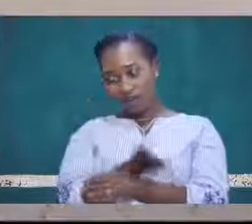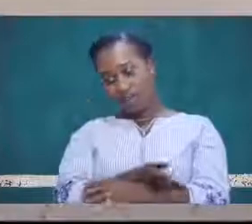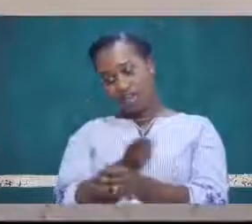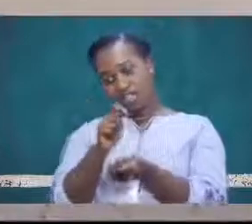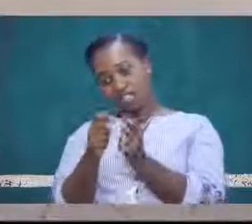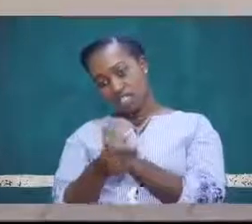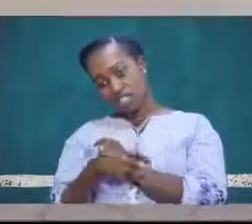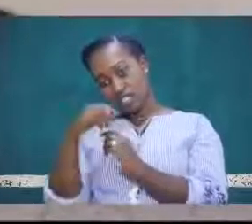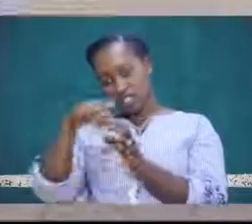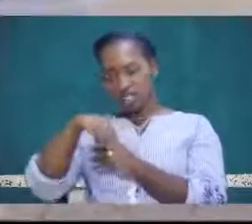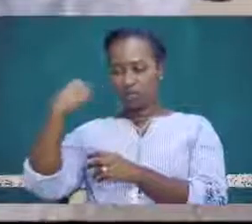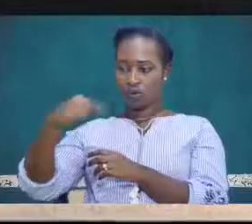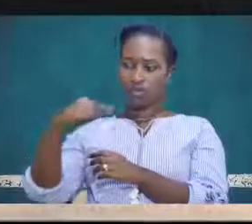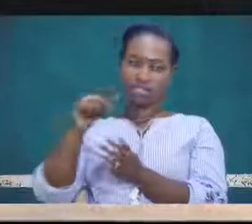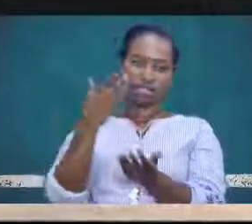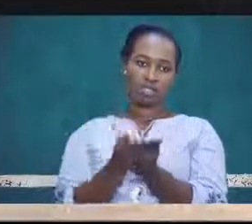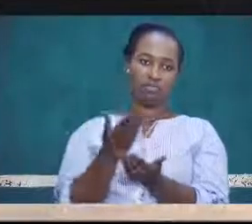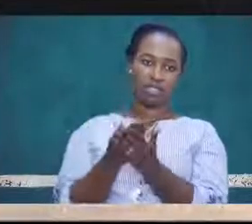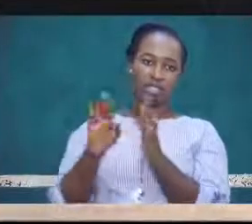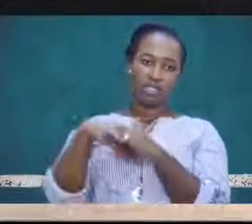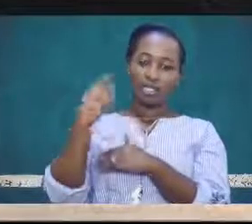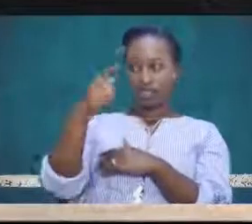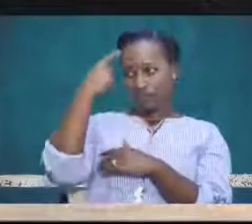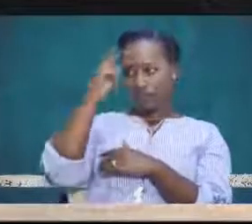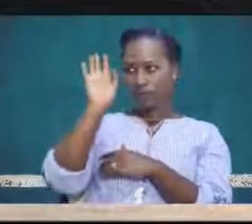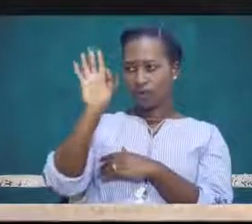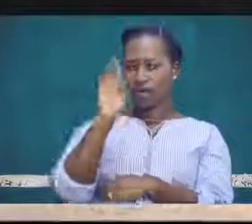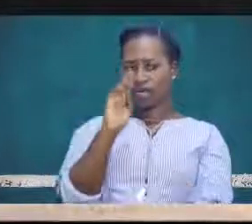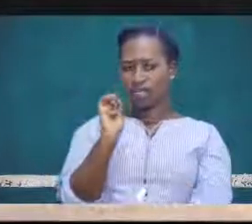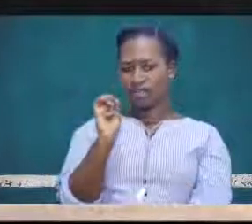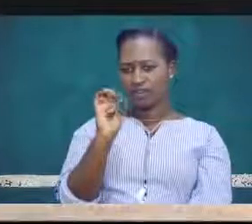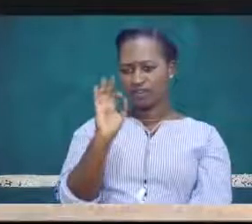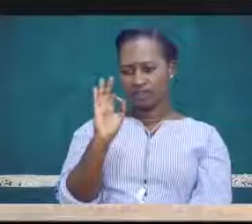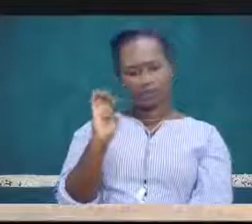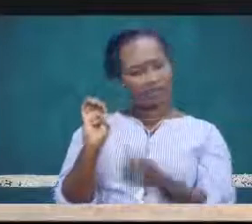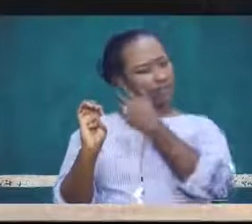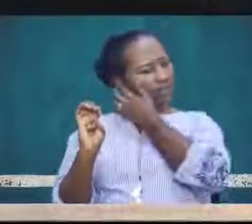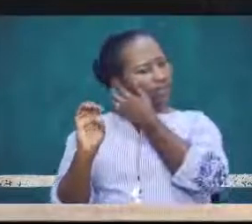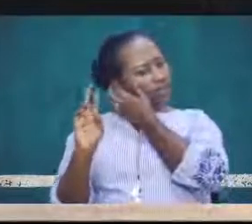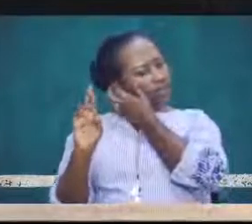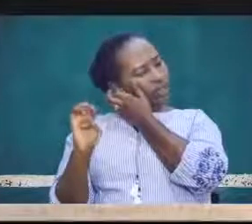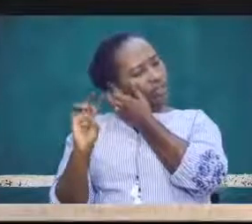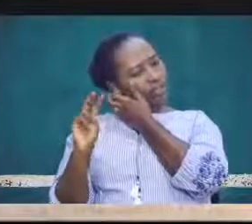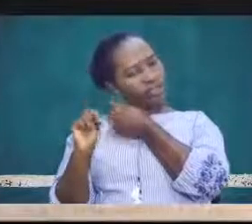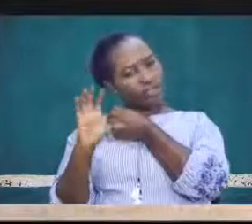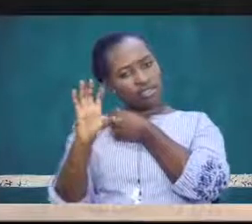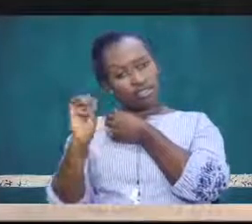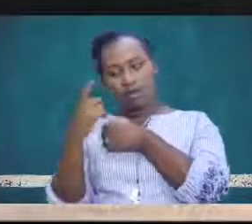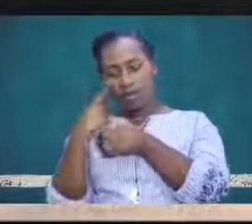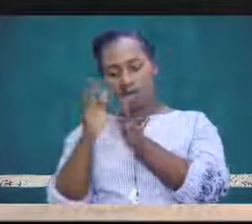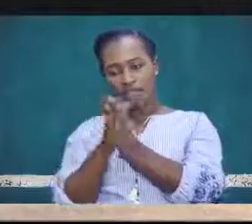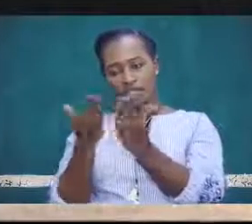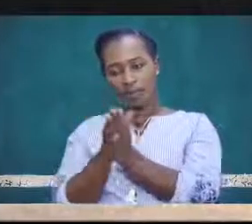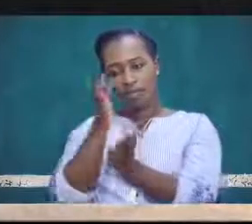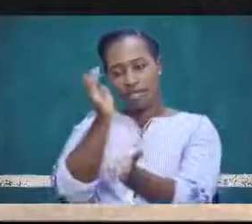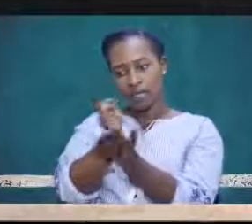Then from there, you can even, for your reference, you can look at Economics for Rwandan Schools,